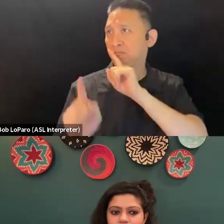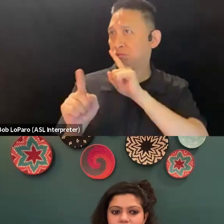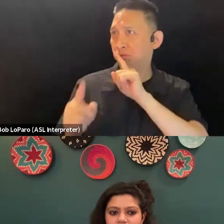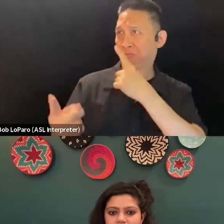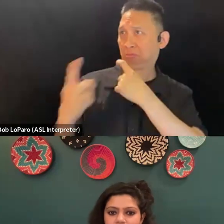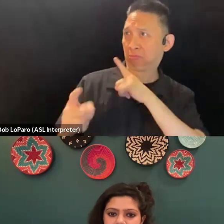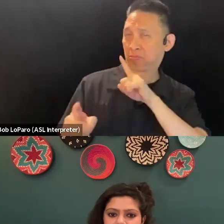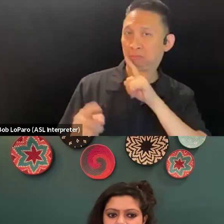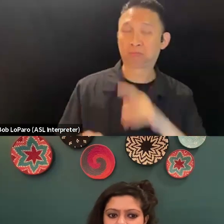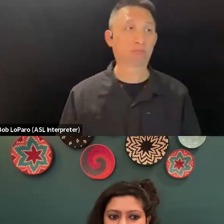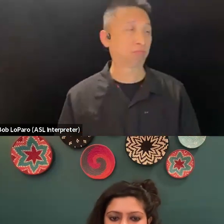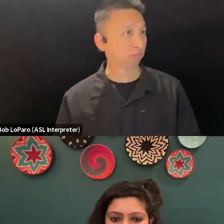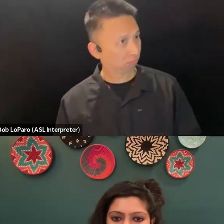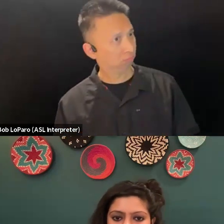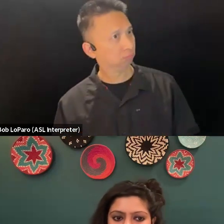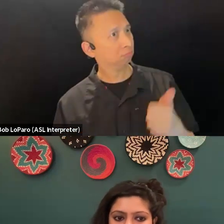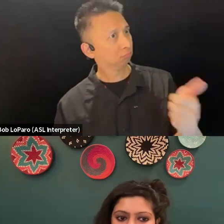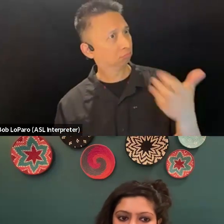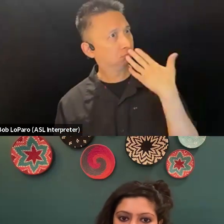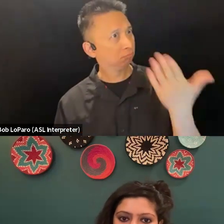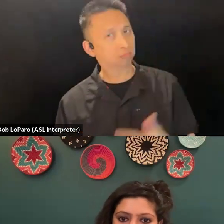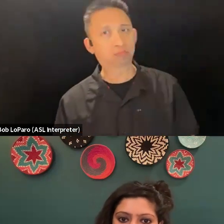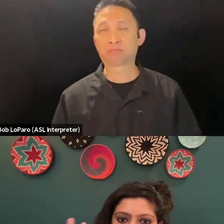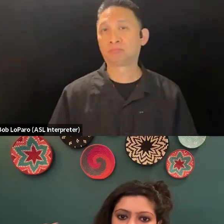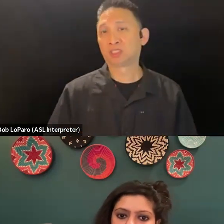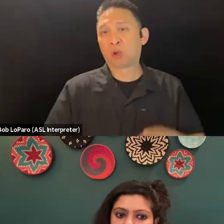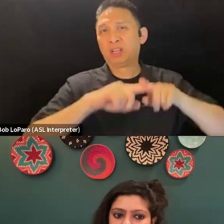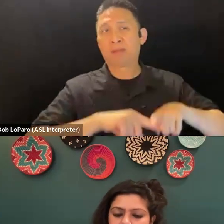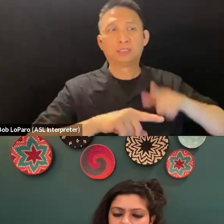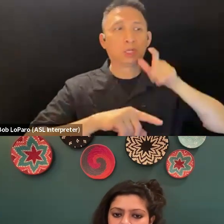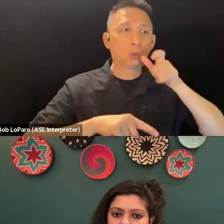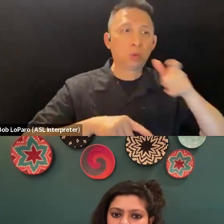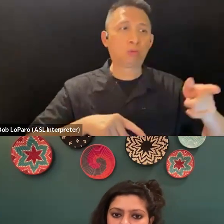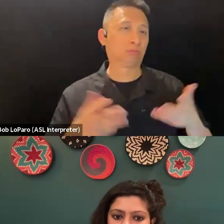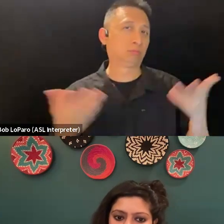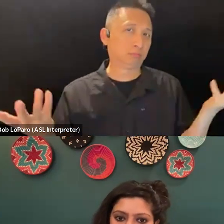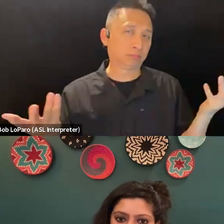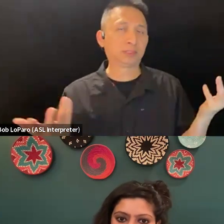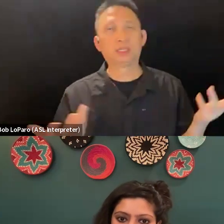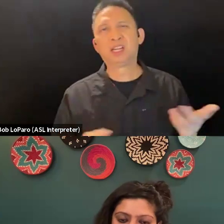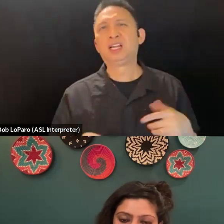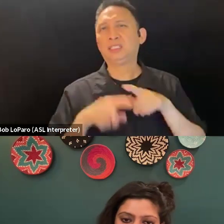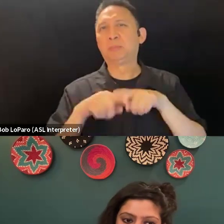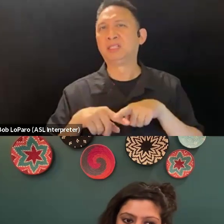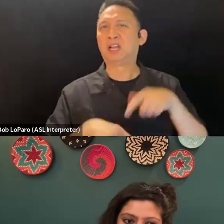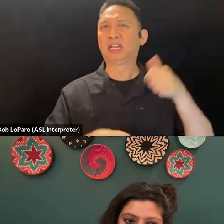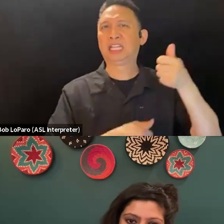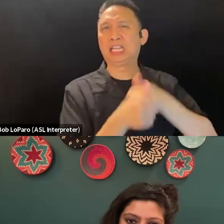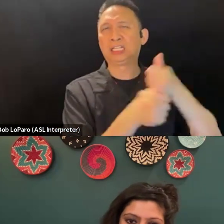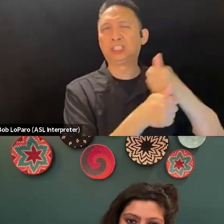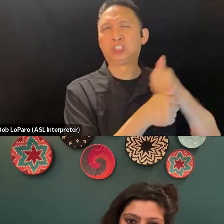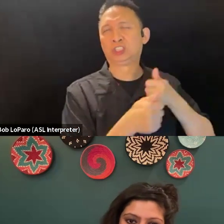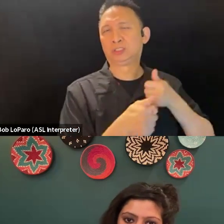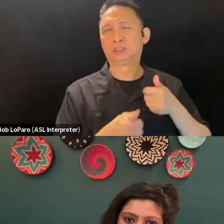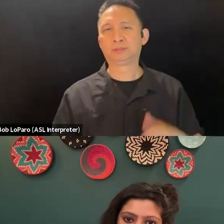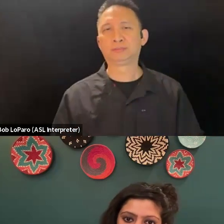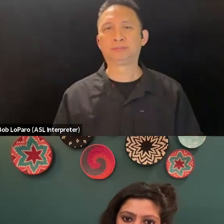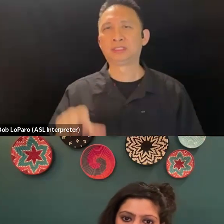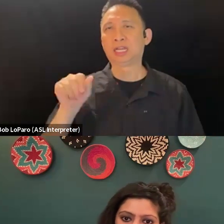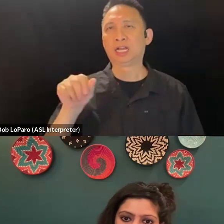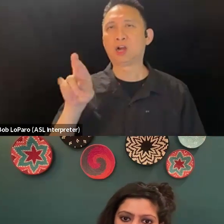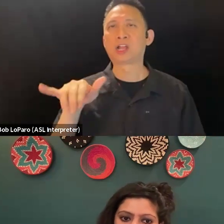think we've also kind of, we of course the context here is we are at an IDA panel and most people are trying to seek out,